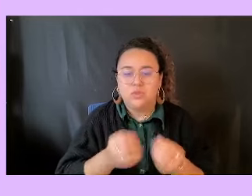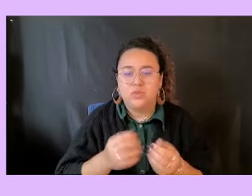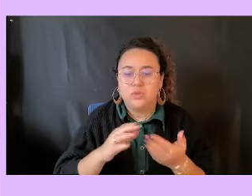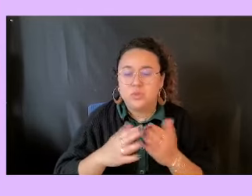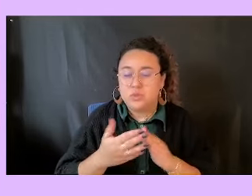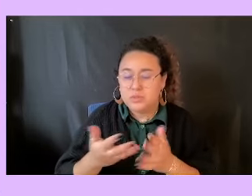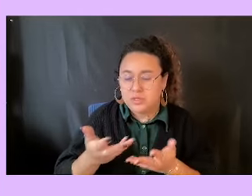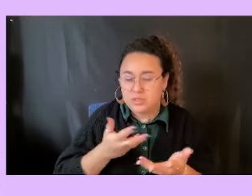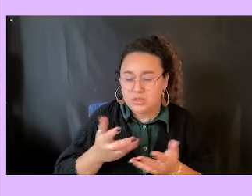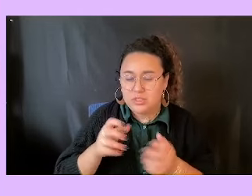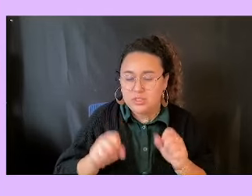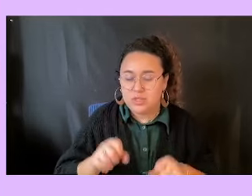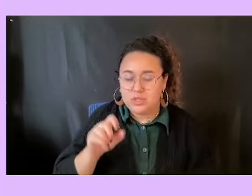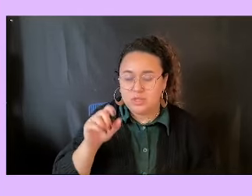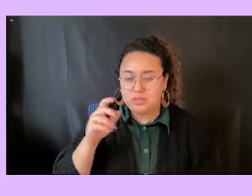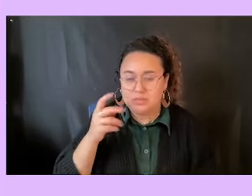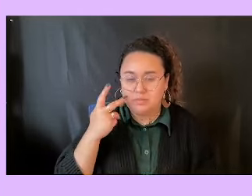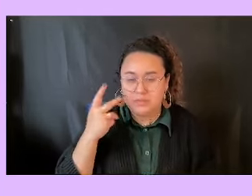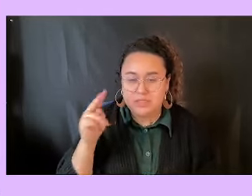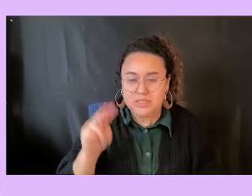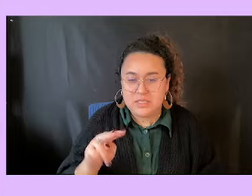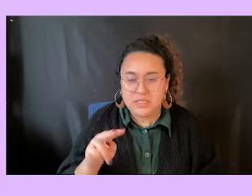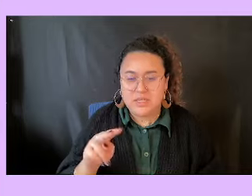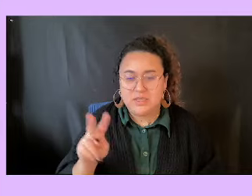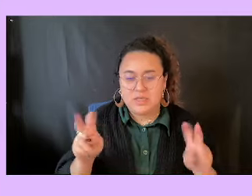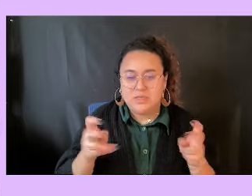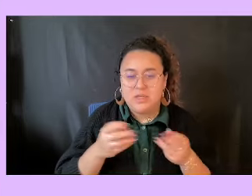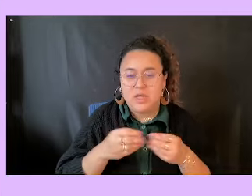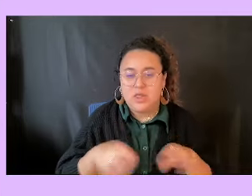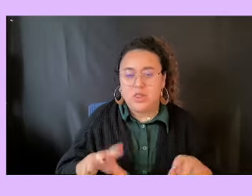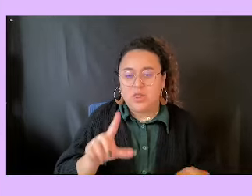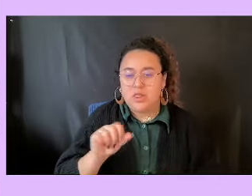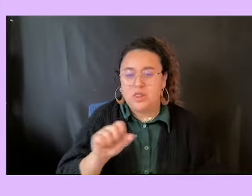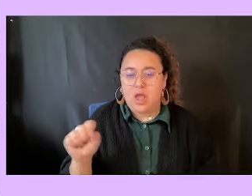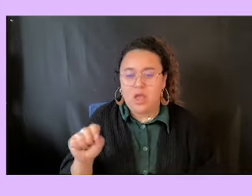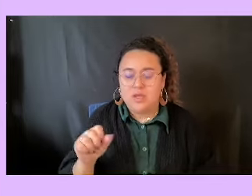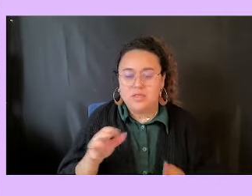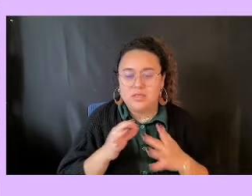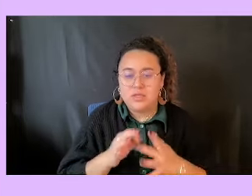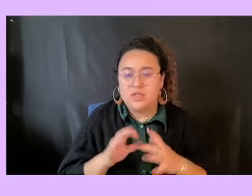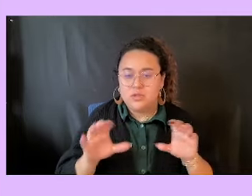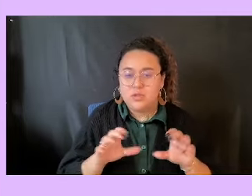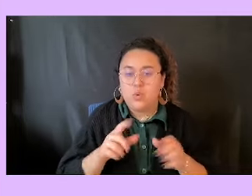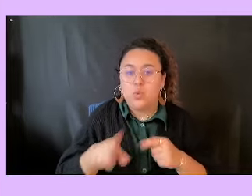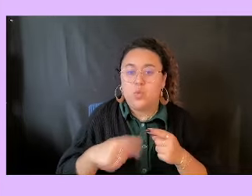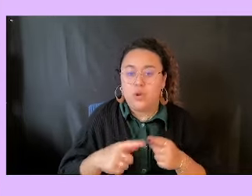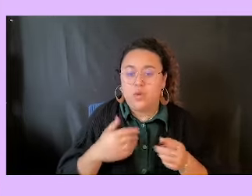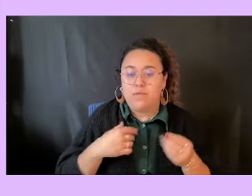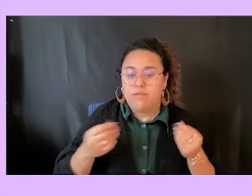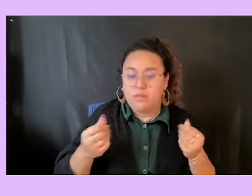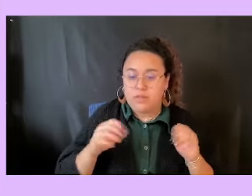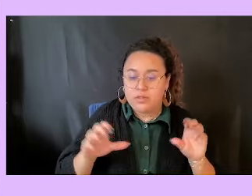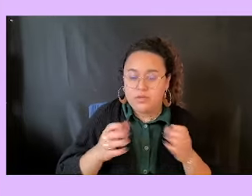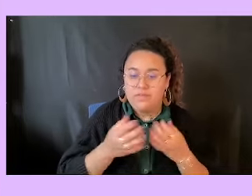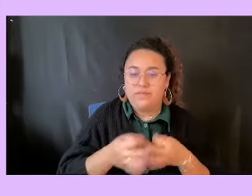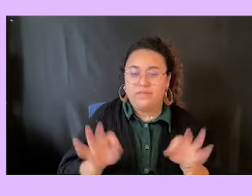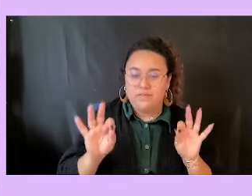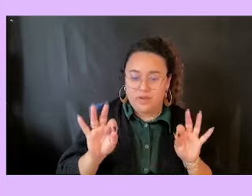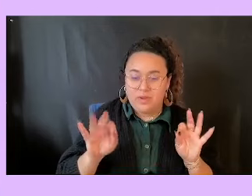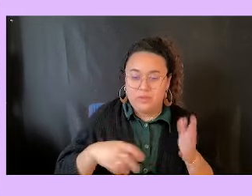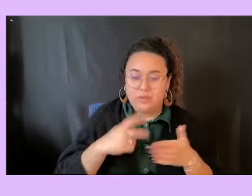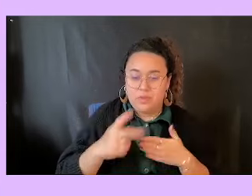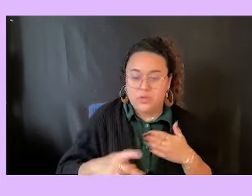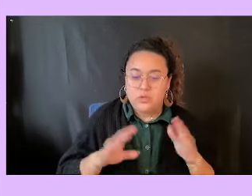engagement can kind of be seen as a loss leader. It's something you do when you have the money to do free programming to encourage people